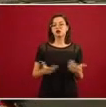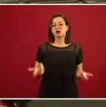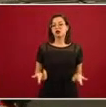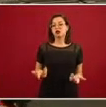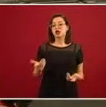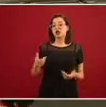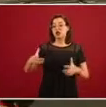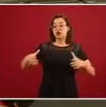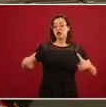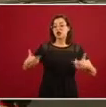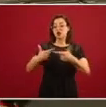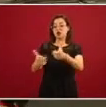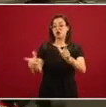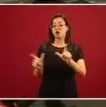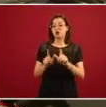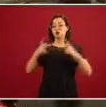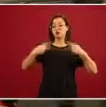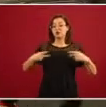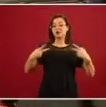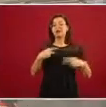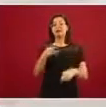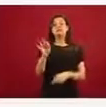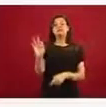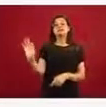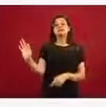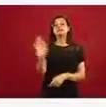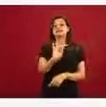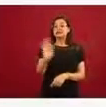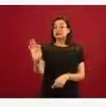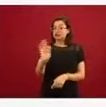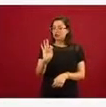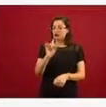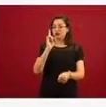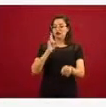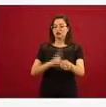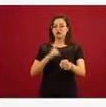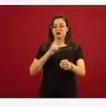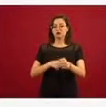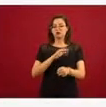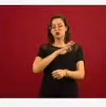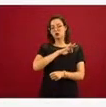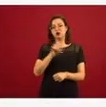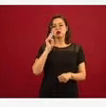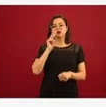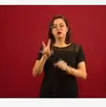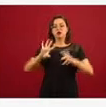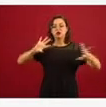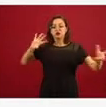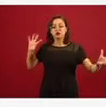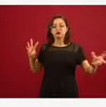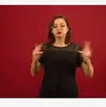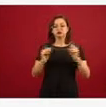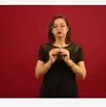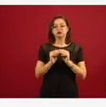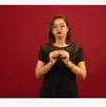day. Here we have the epidemic curve of suspect cases.